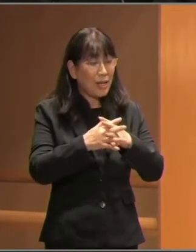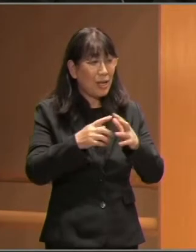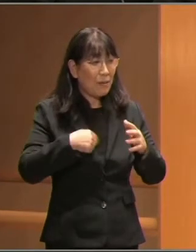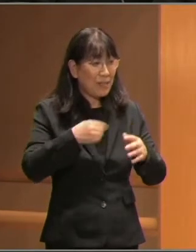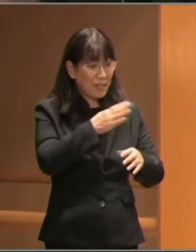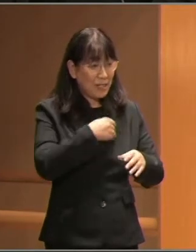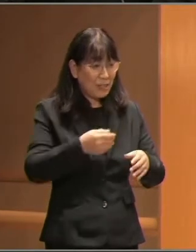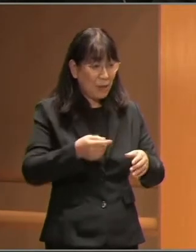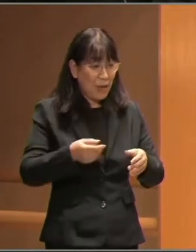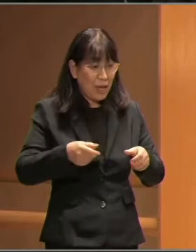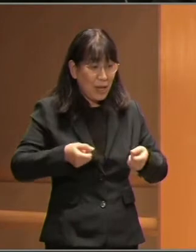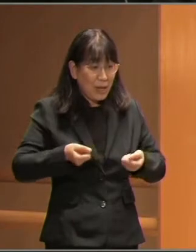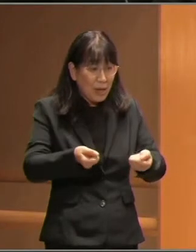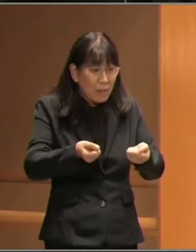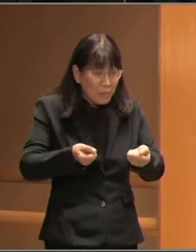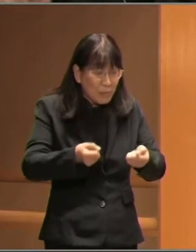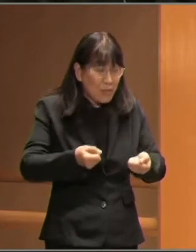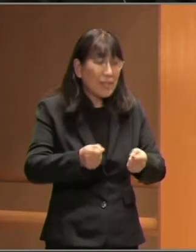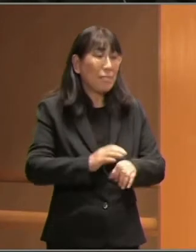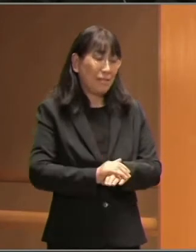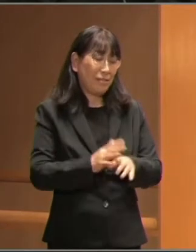And in Ise we make paper.